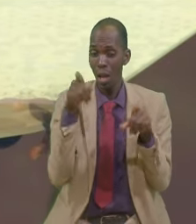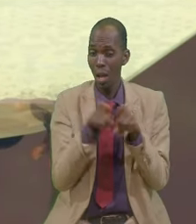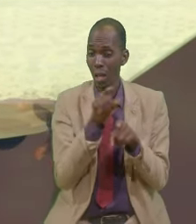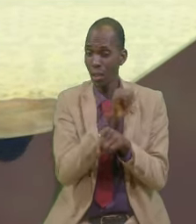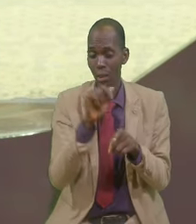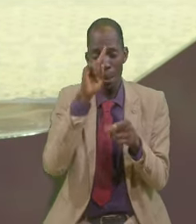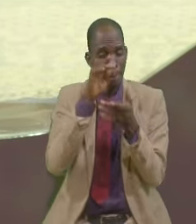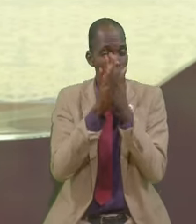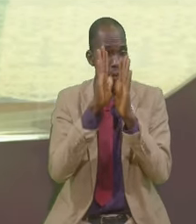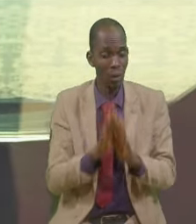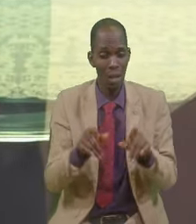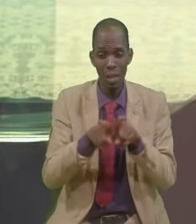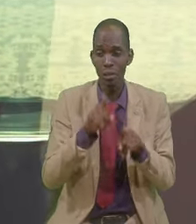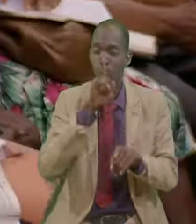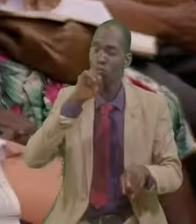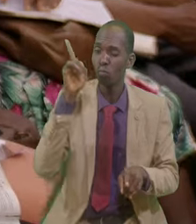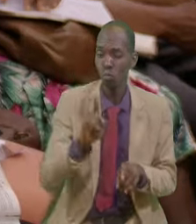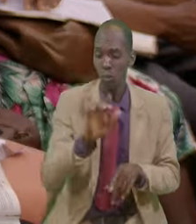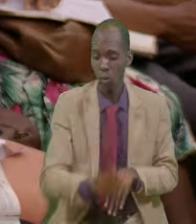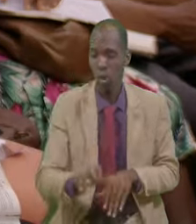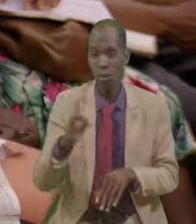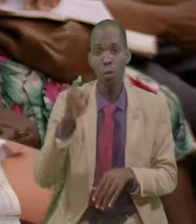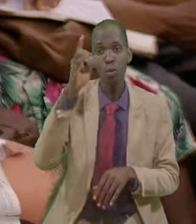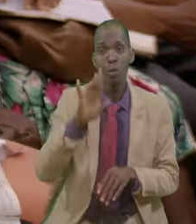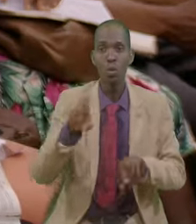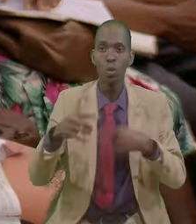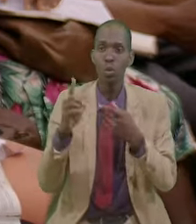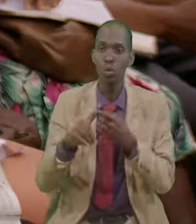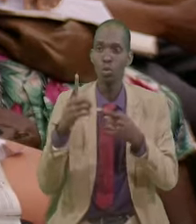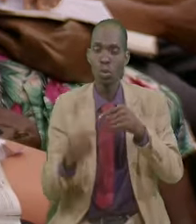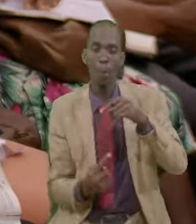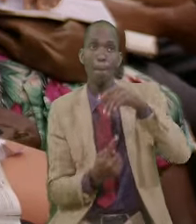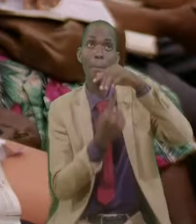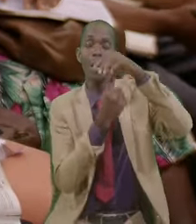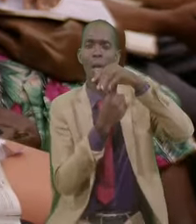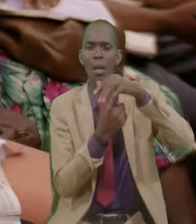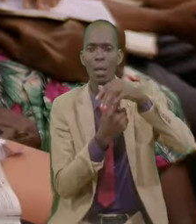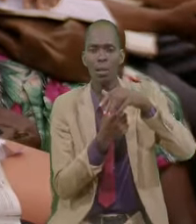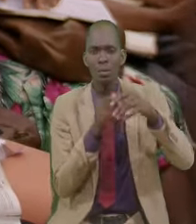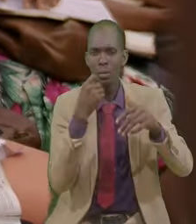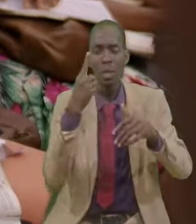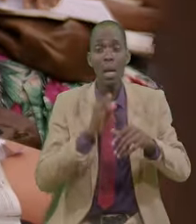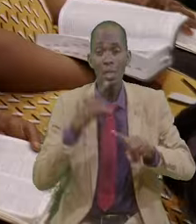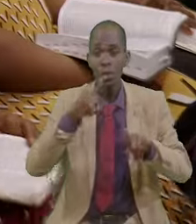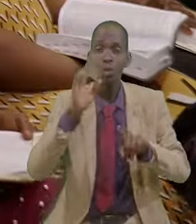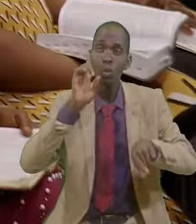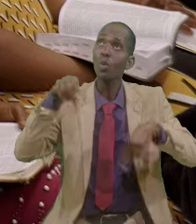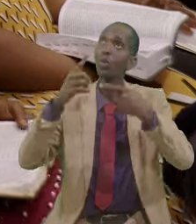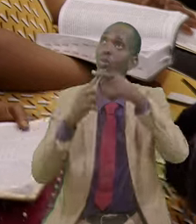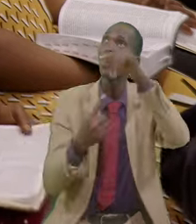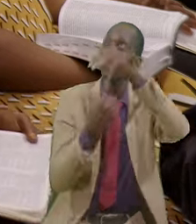a real child of God, and you're going to the mountaintop. I said you're going to the